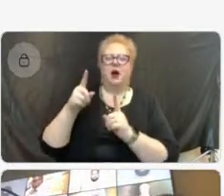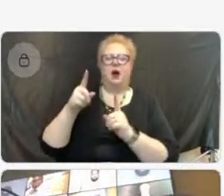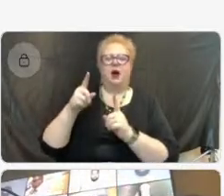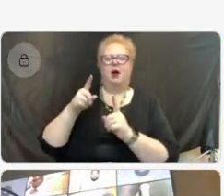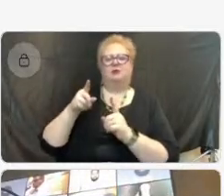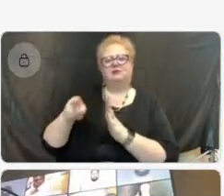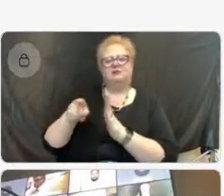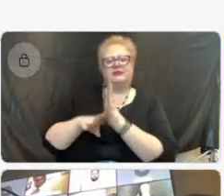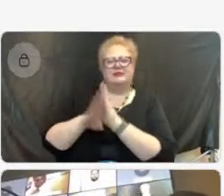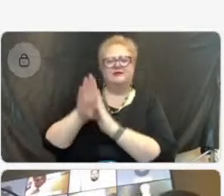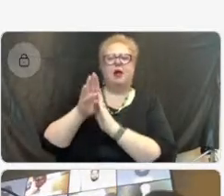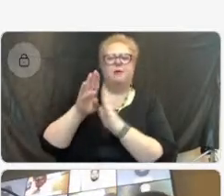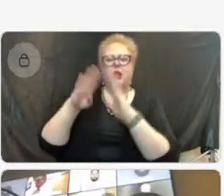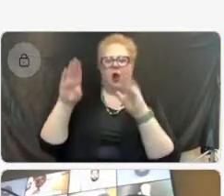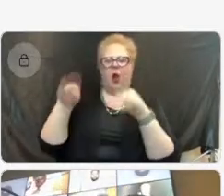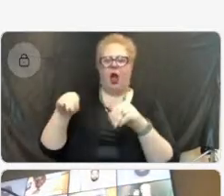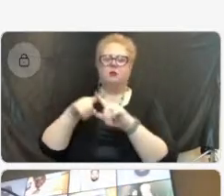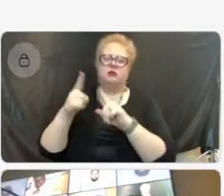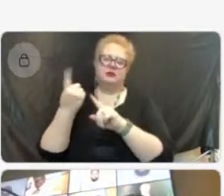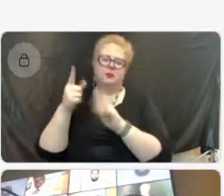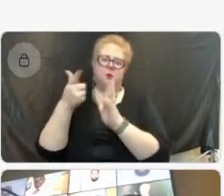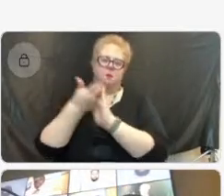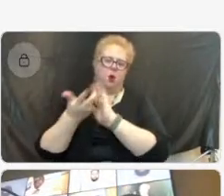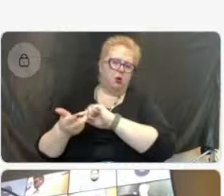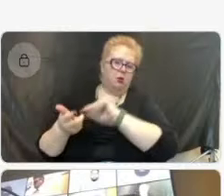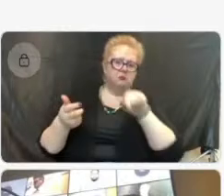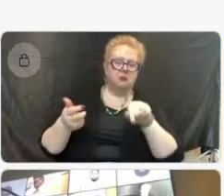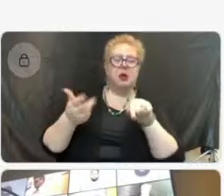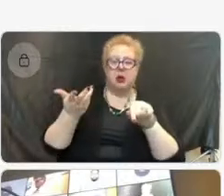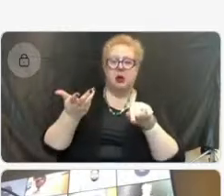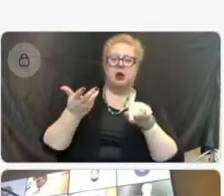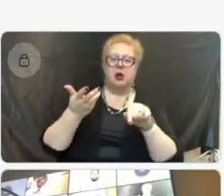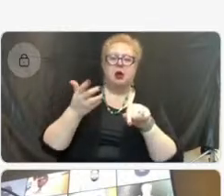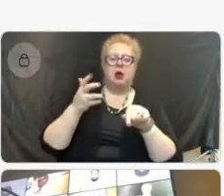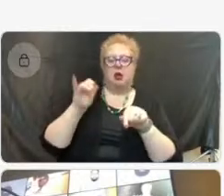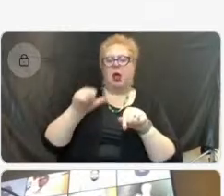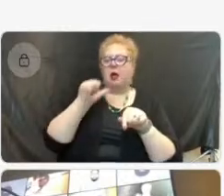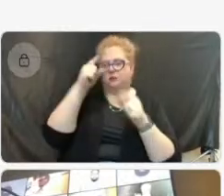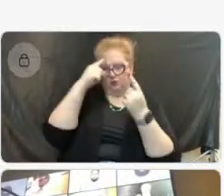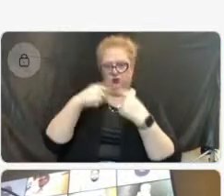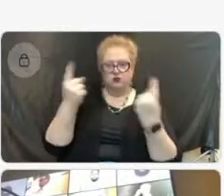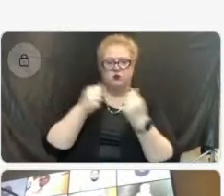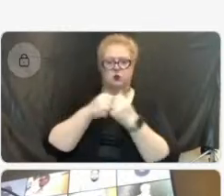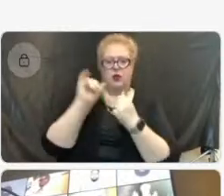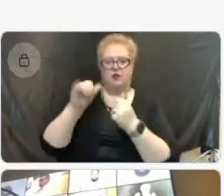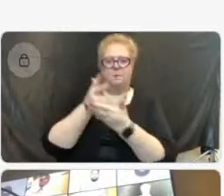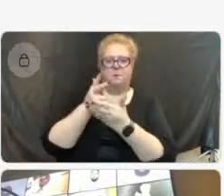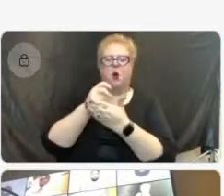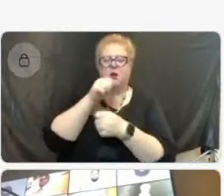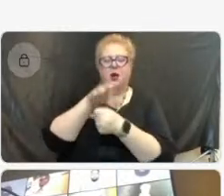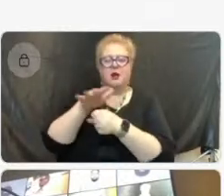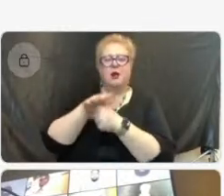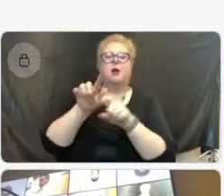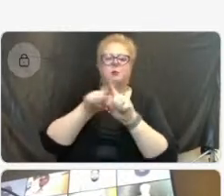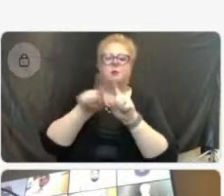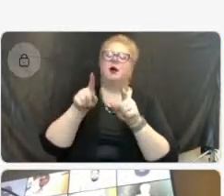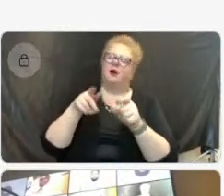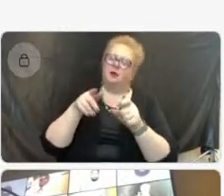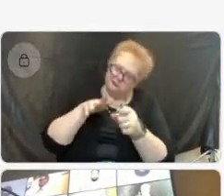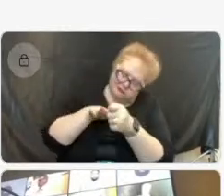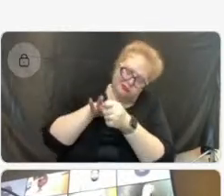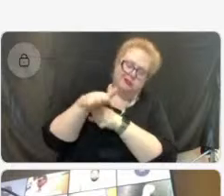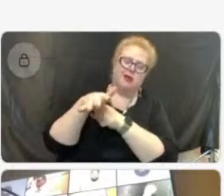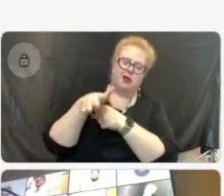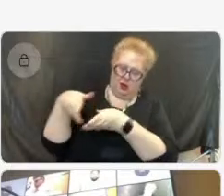or something over in that area. So that part of it I don't disagree with, but there, I can tell you, is plenty of street parking over